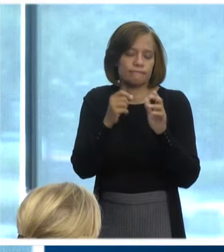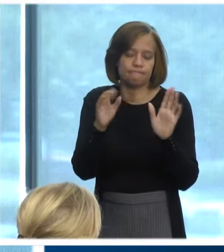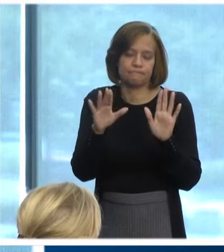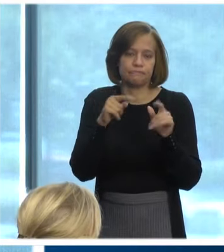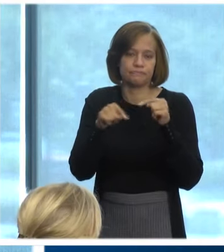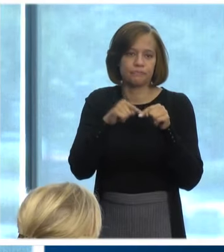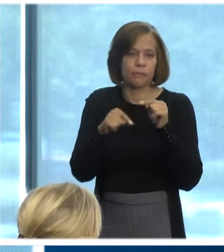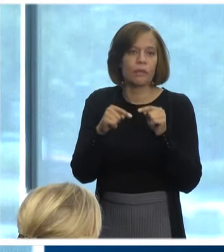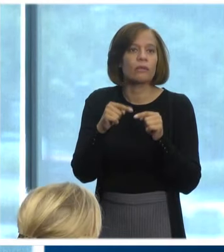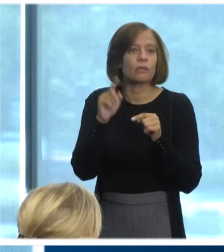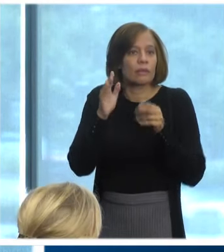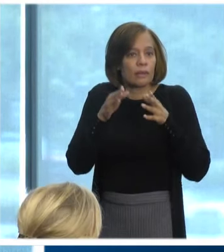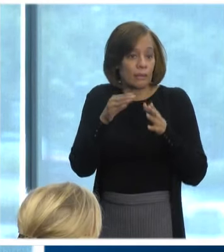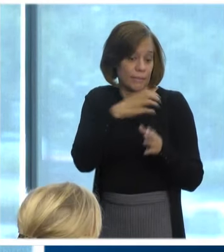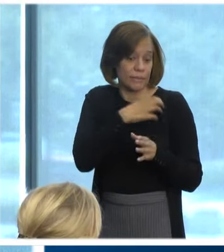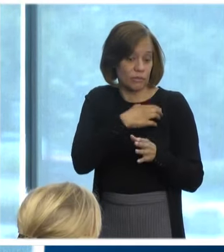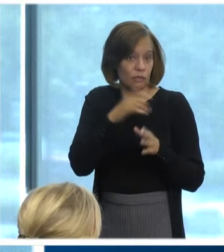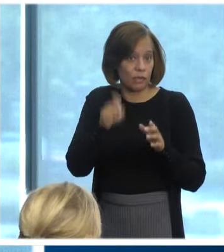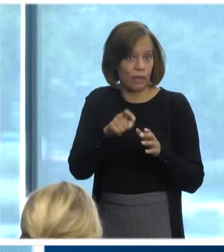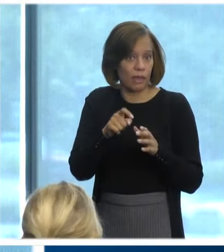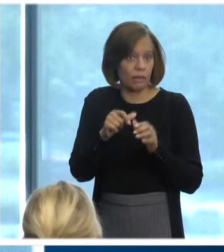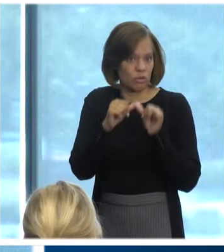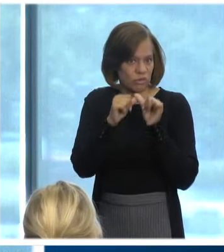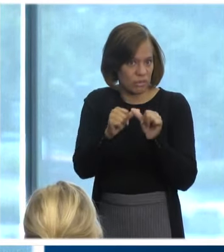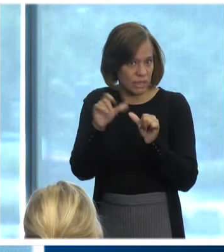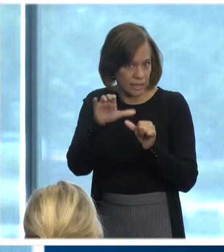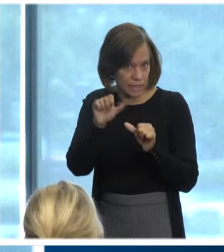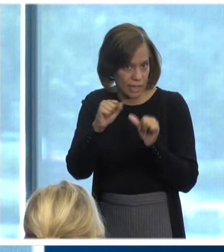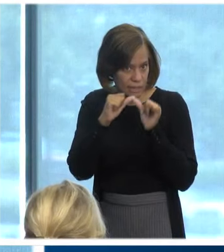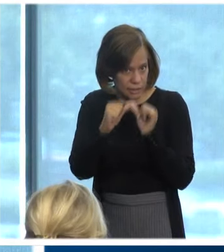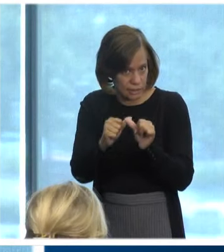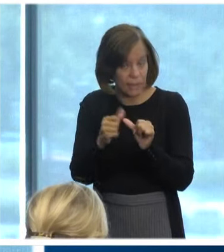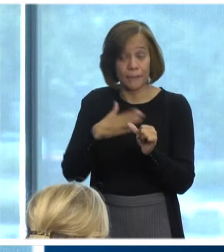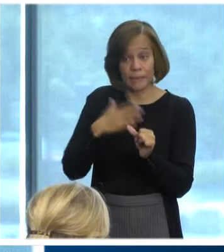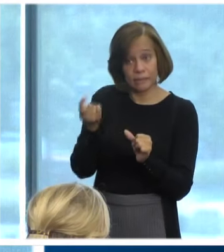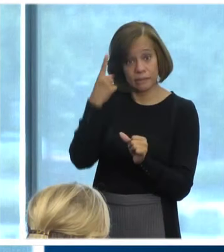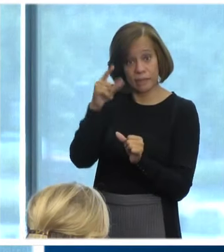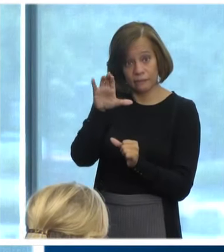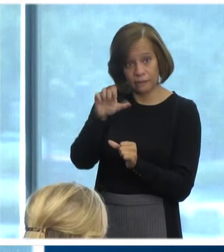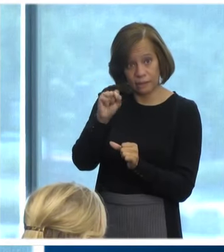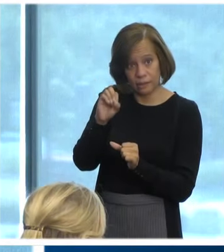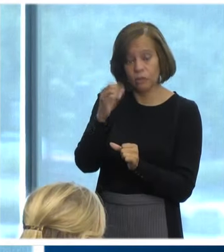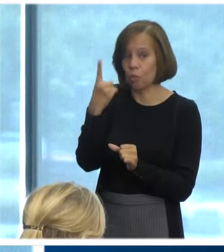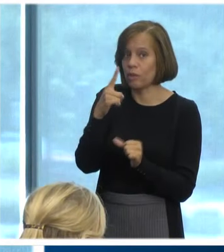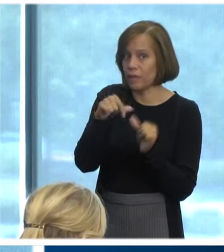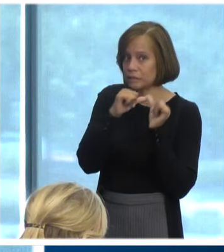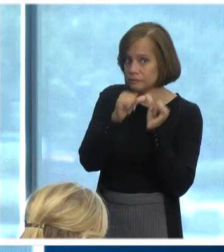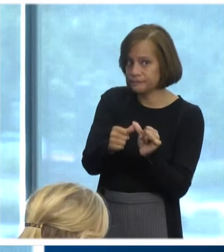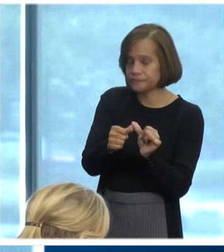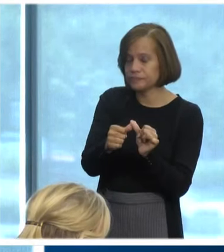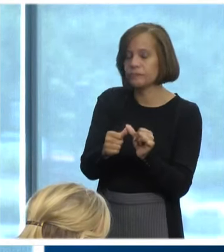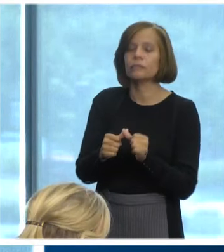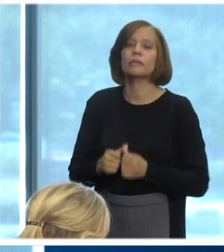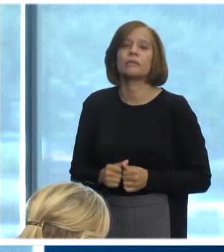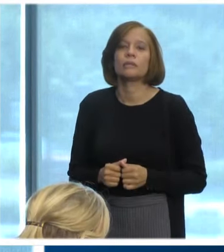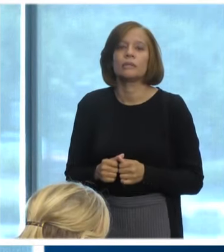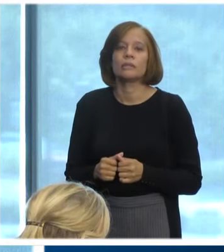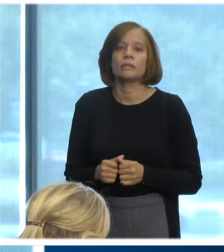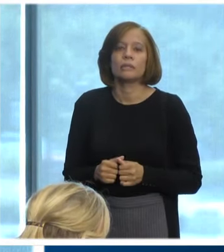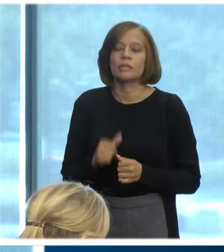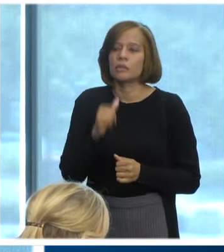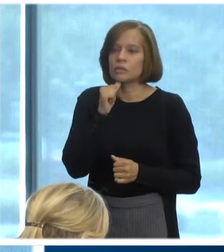director. So my understanding of the case is, and the one that's sustained, is it was not a